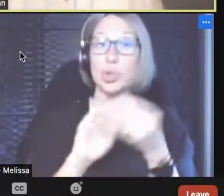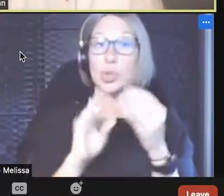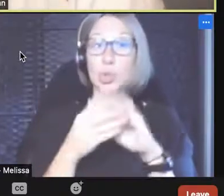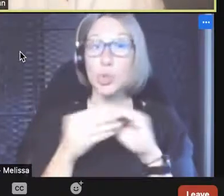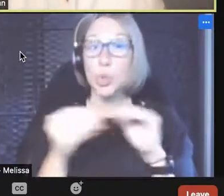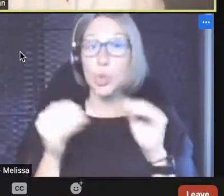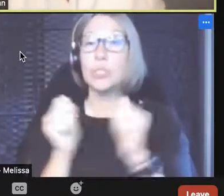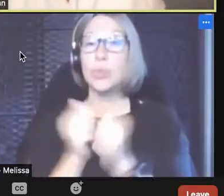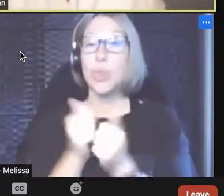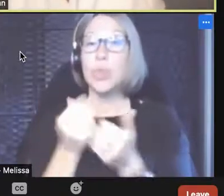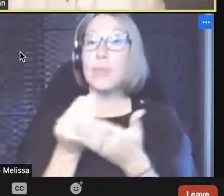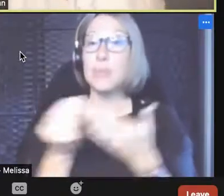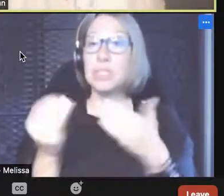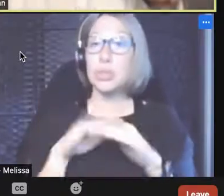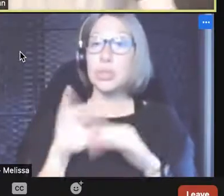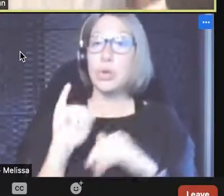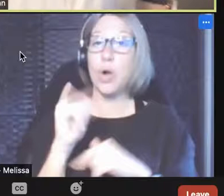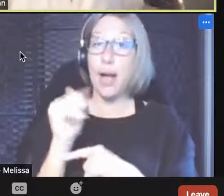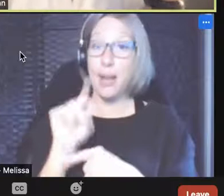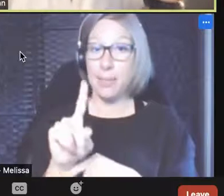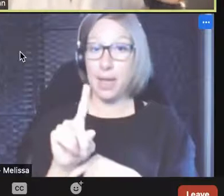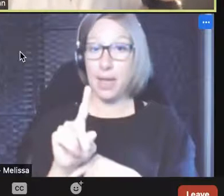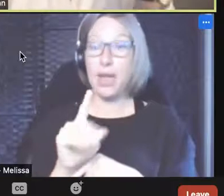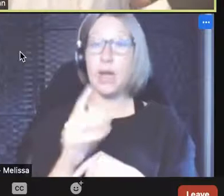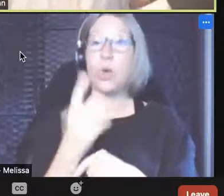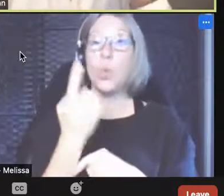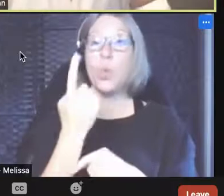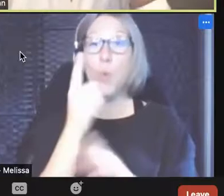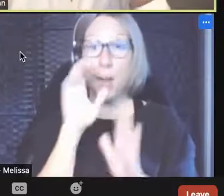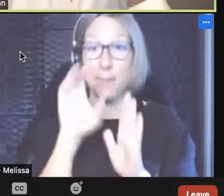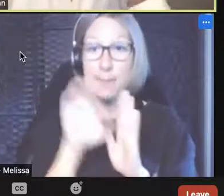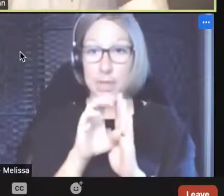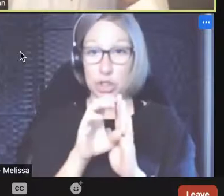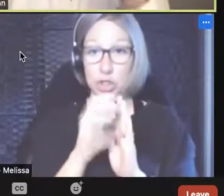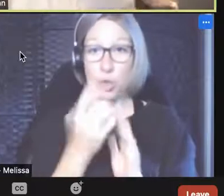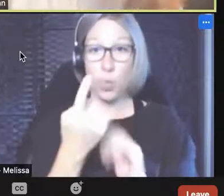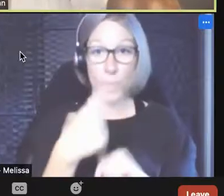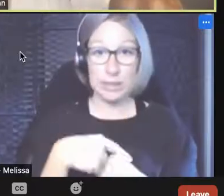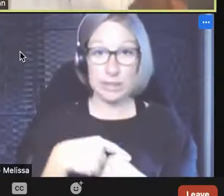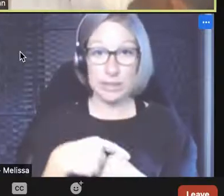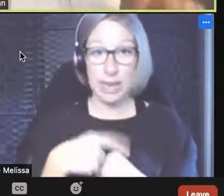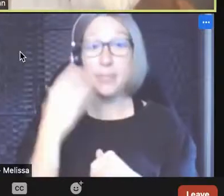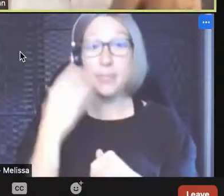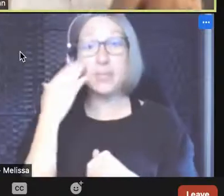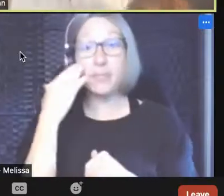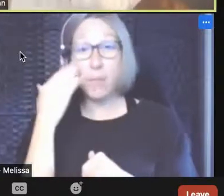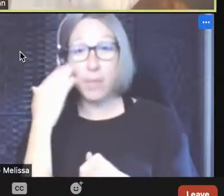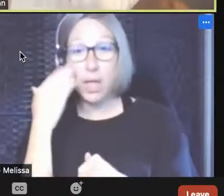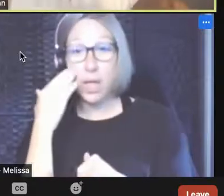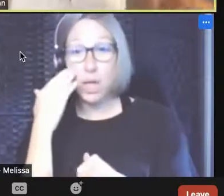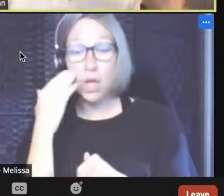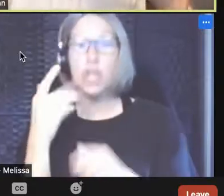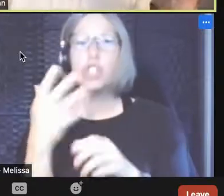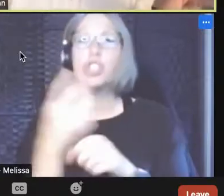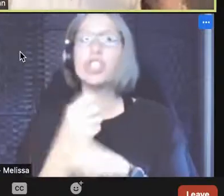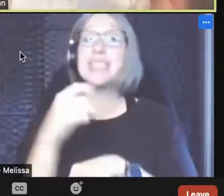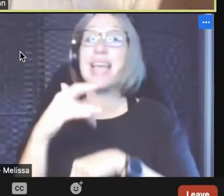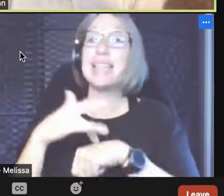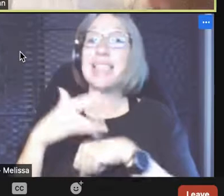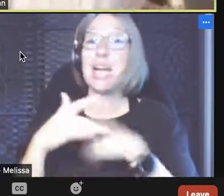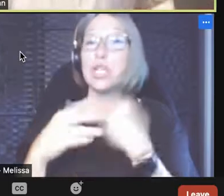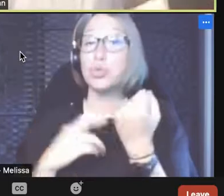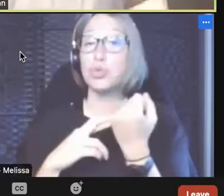an iPad, single color images, one image at a time of familiar things. She's also getting tactile reinforcement